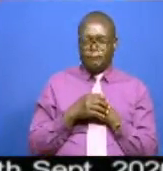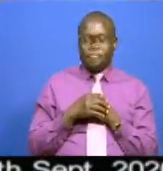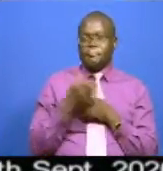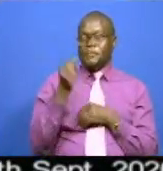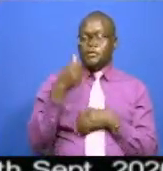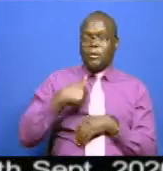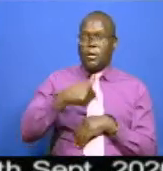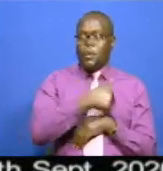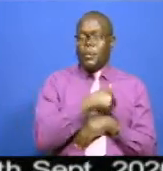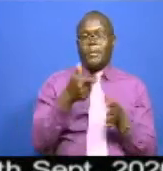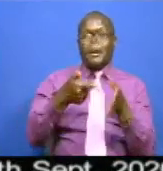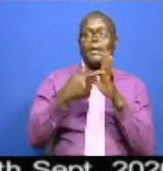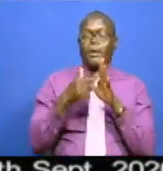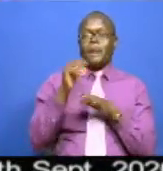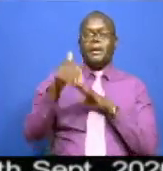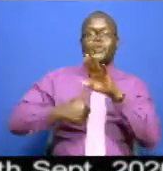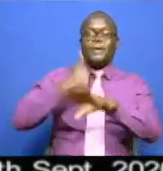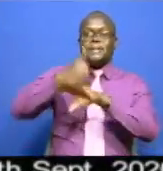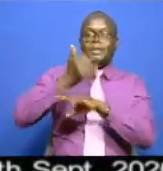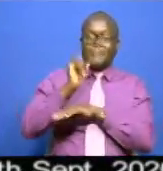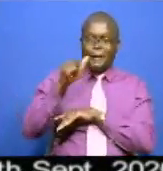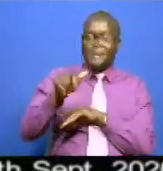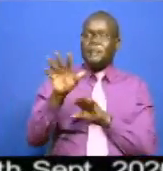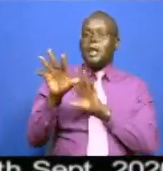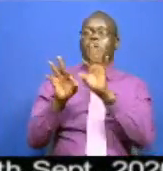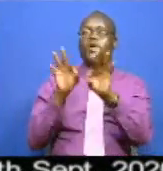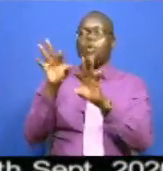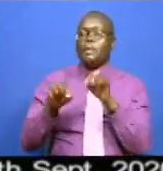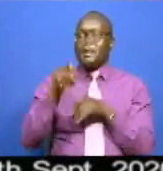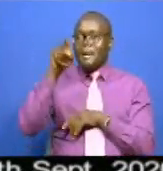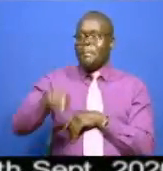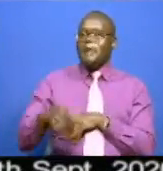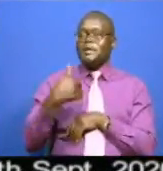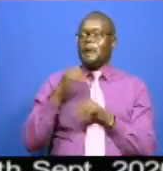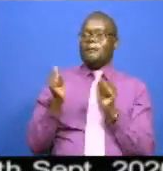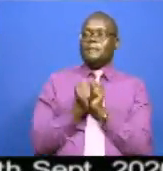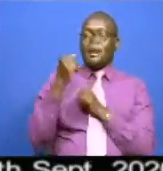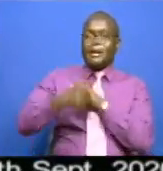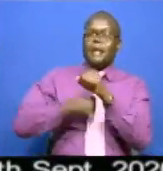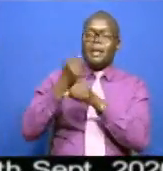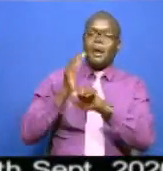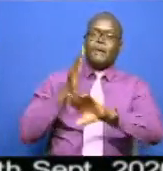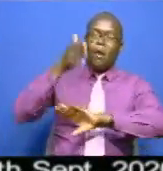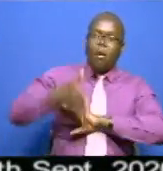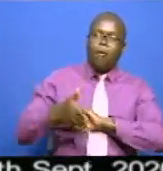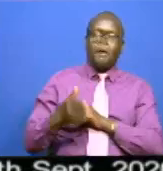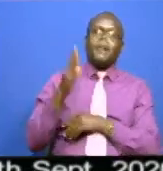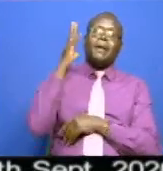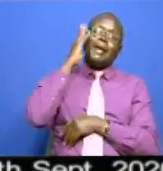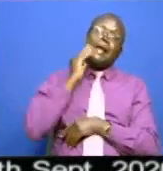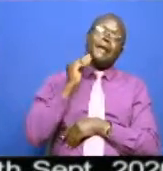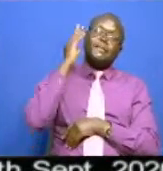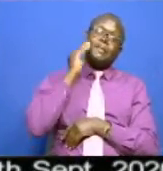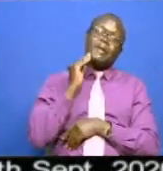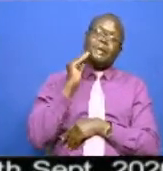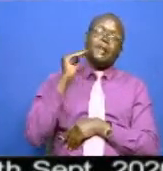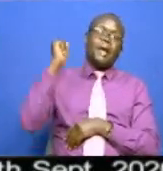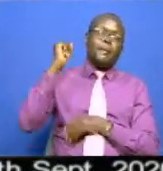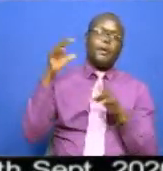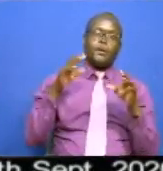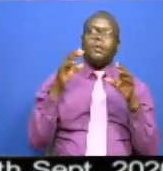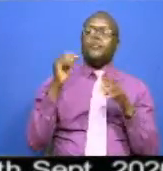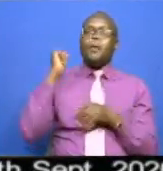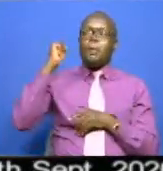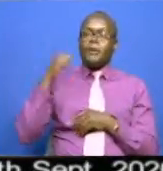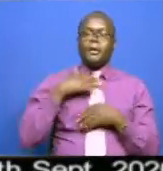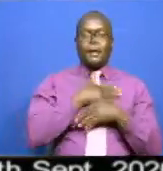we were required to establish that this nominee has 10 years post-qualification experience in political science, which was his